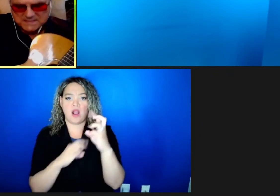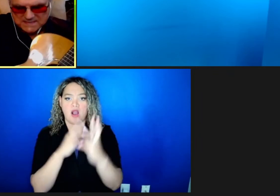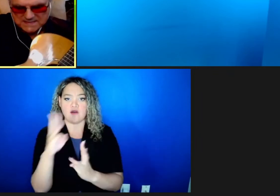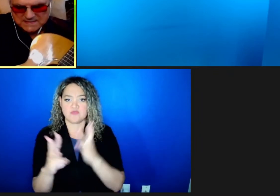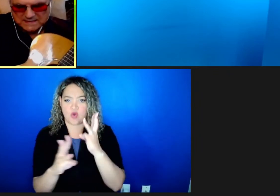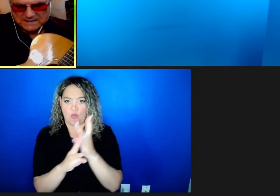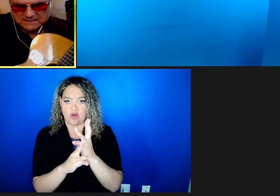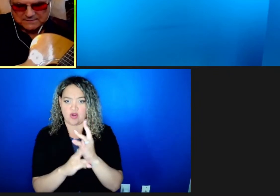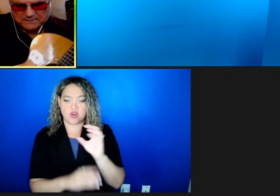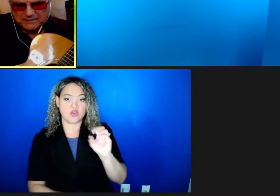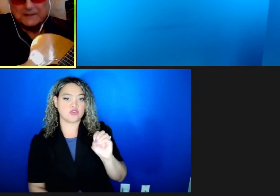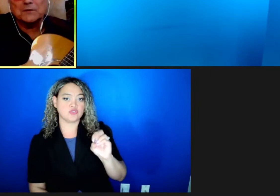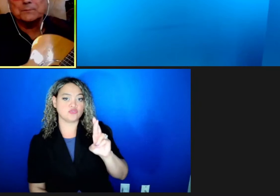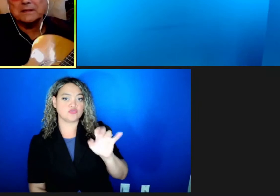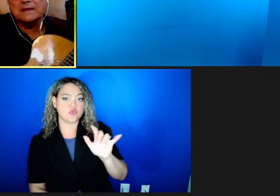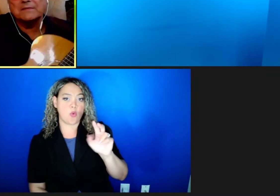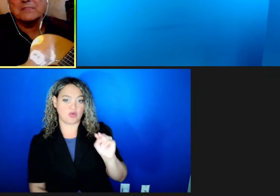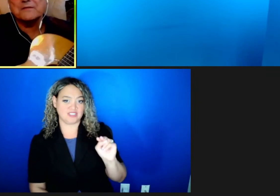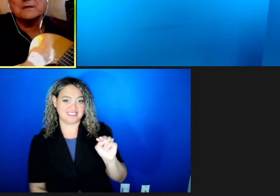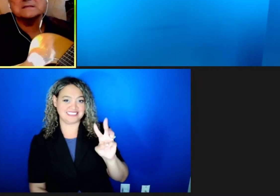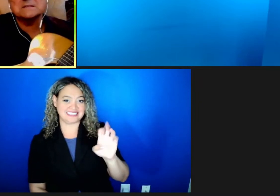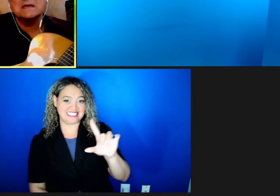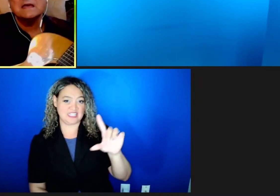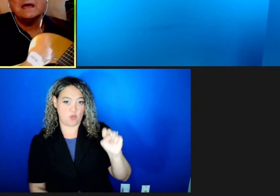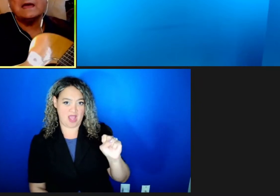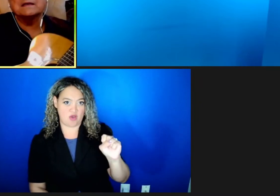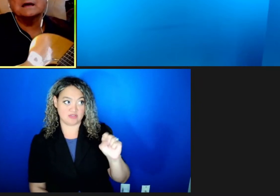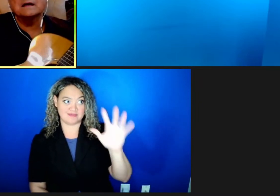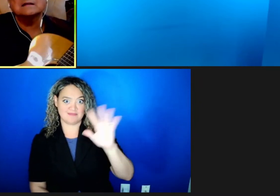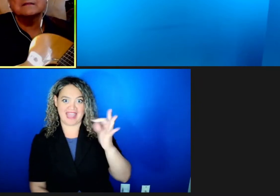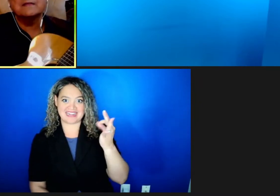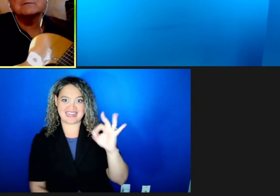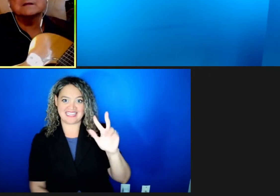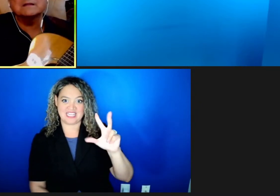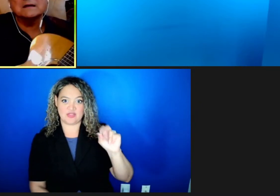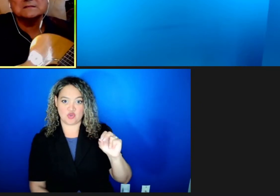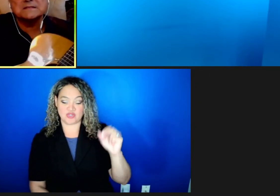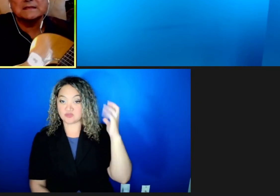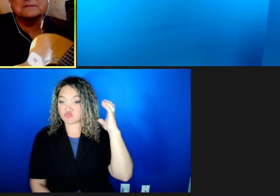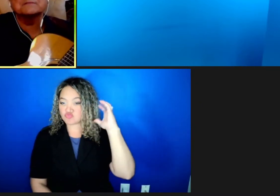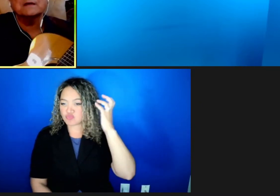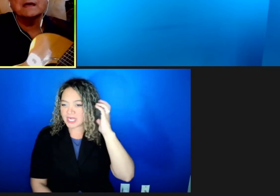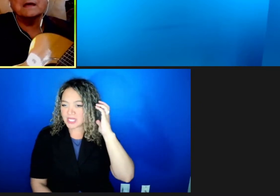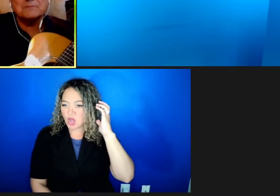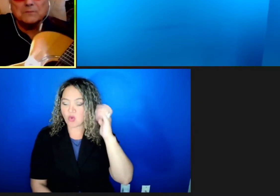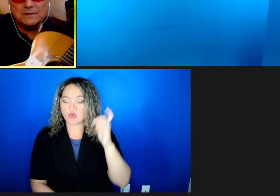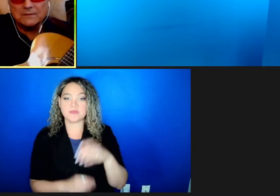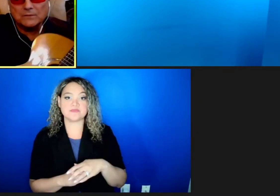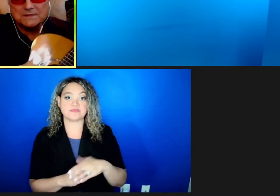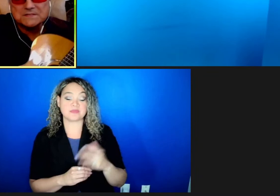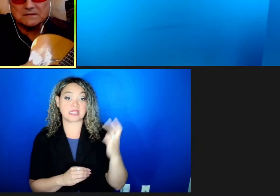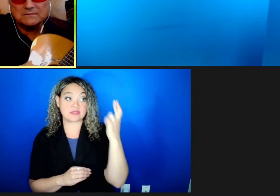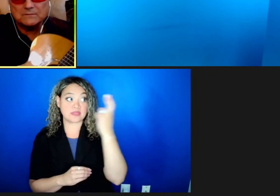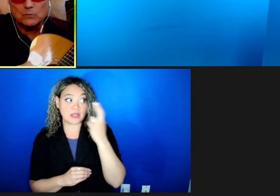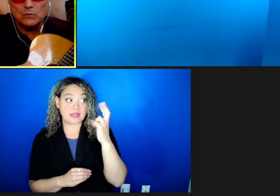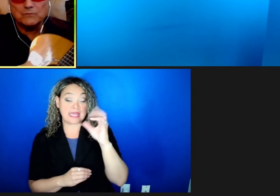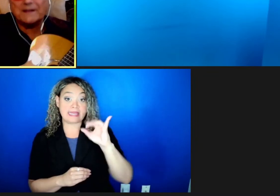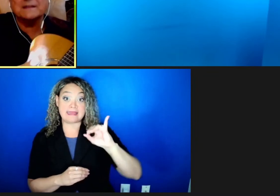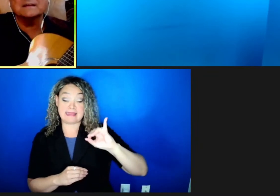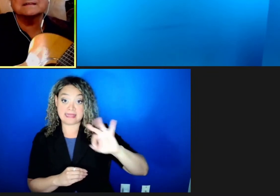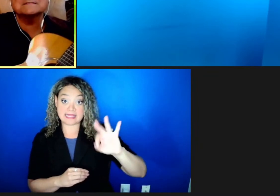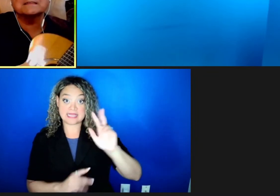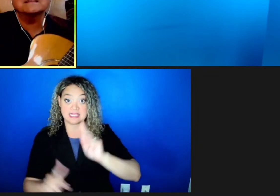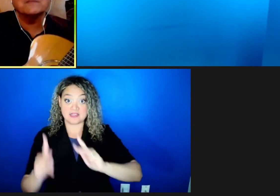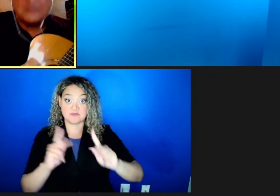Welles radio play in the 30s, and they realized that if everyone was